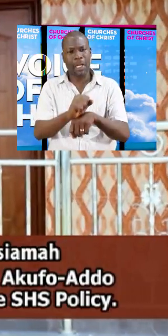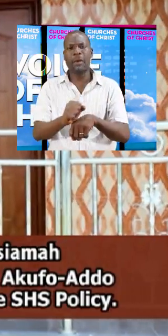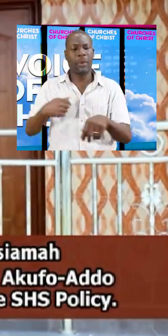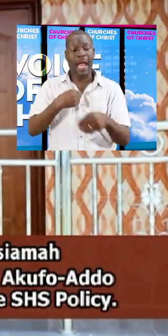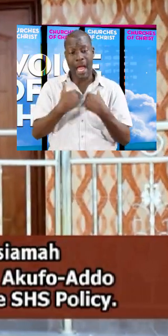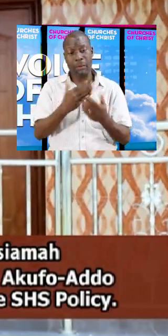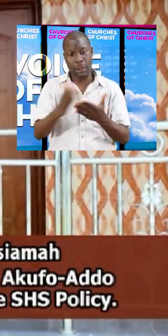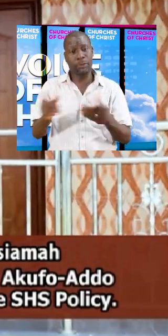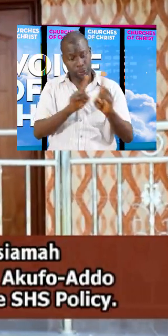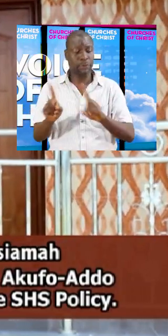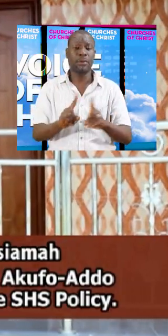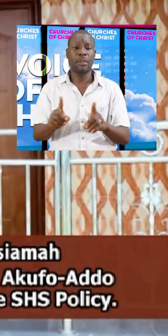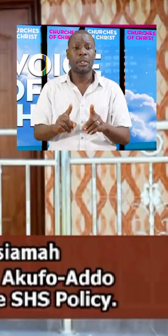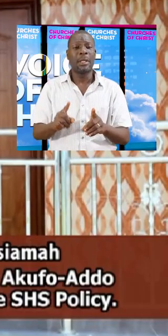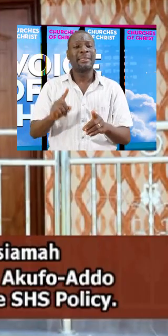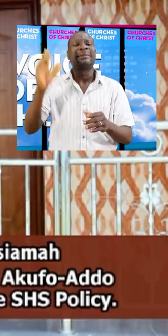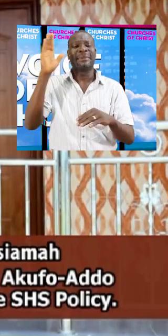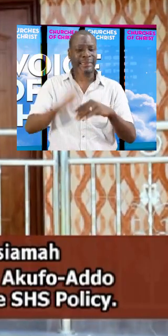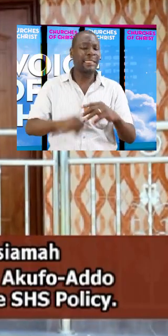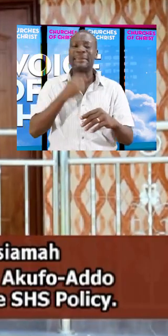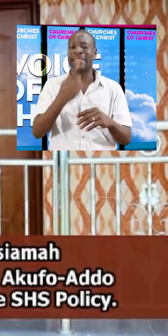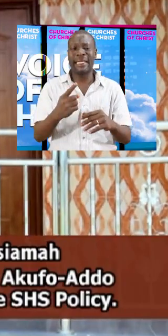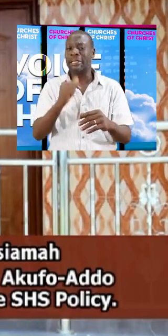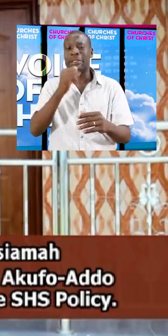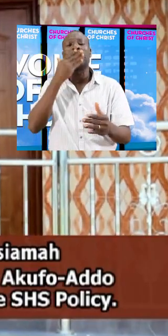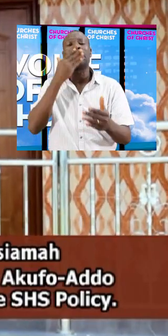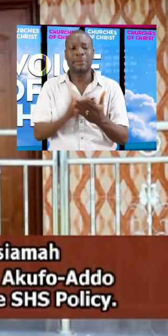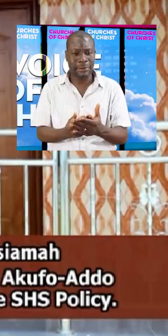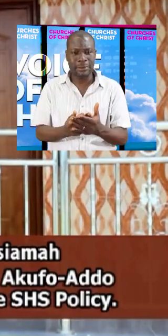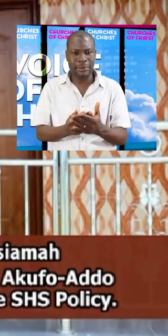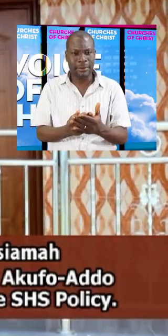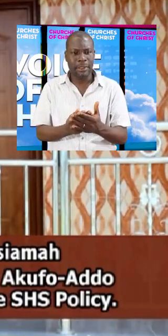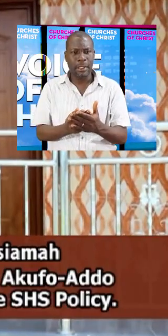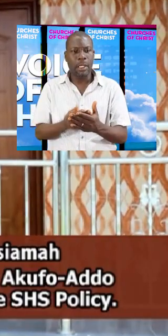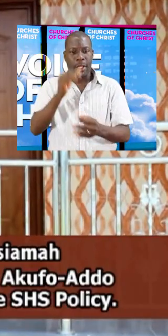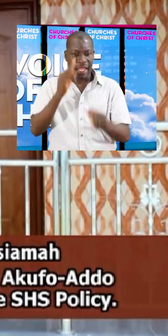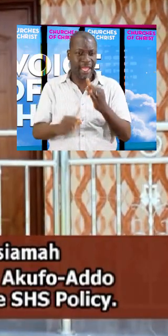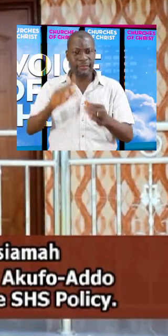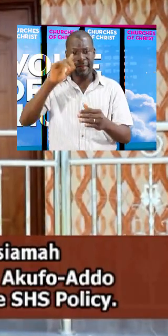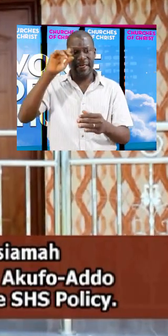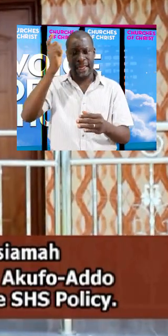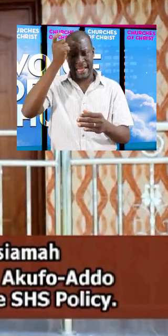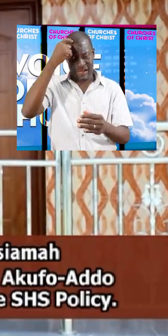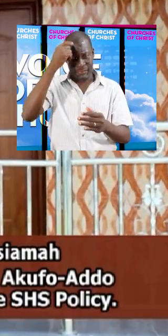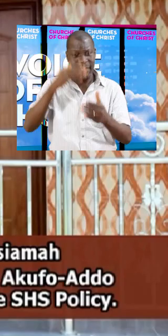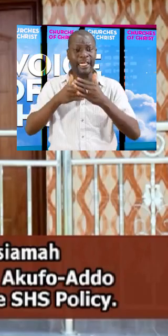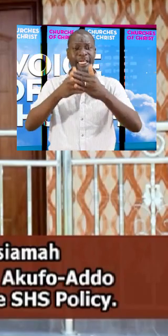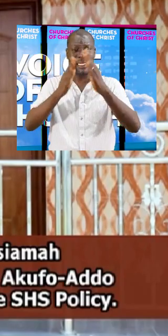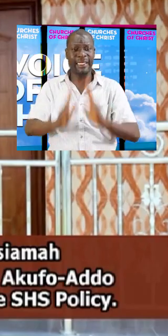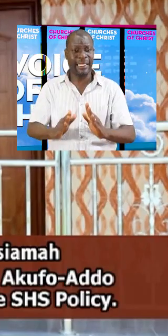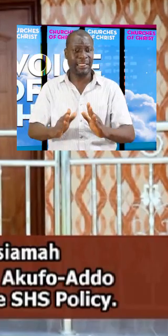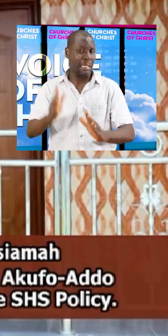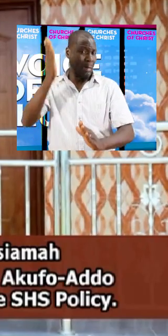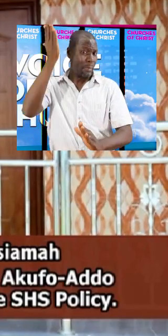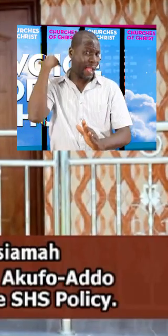chance wo be kase enye ye enye ye enye ye se aban mu mpanimfo a mutie me and anu ye a mpanin